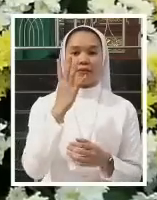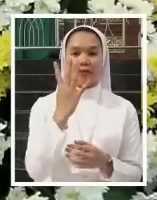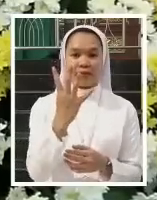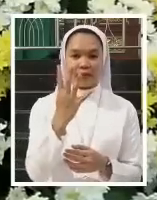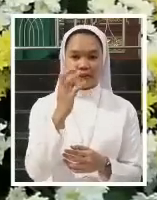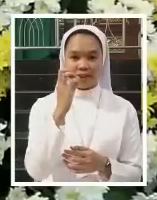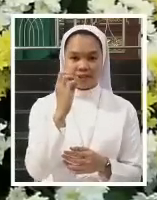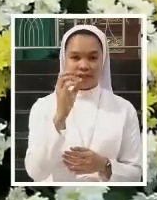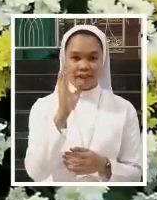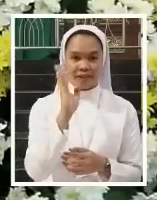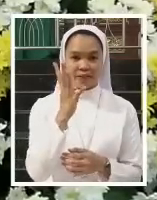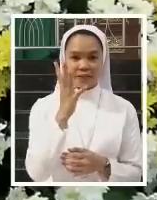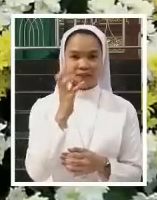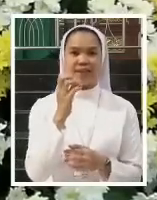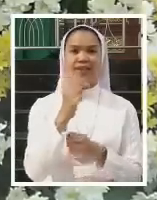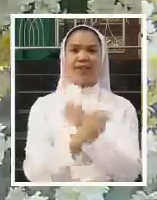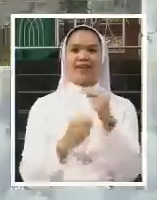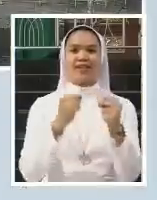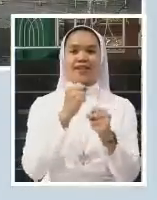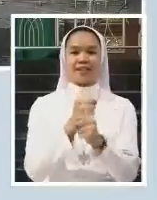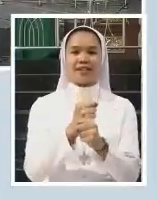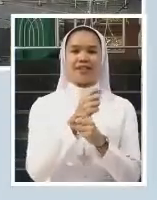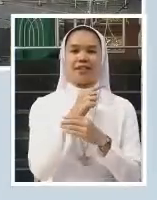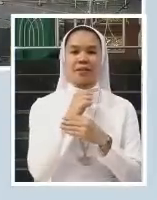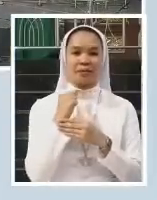Years in the priesthood,